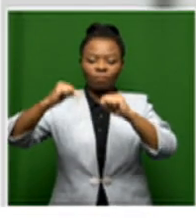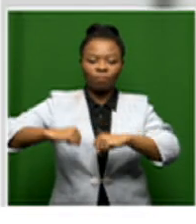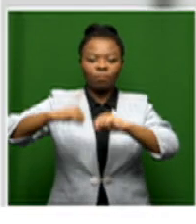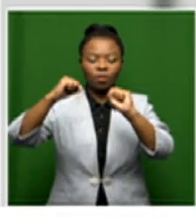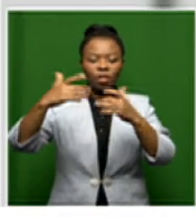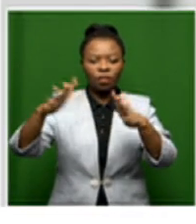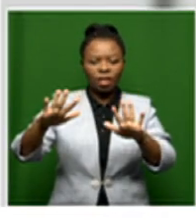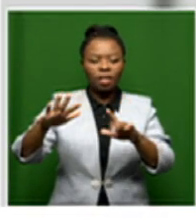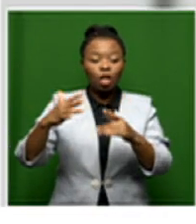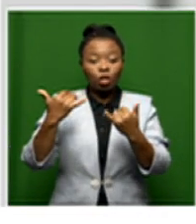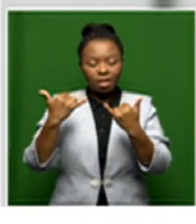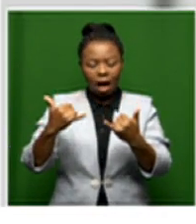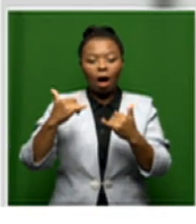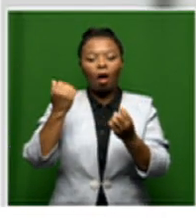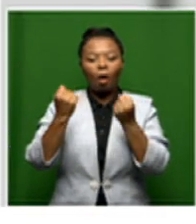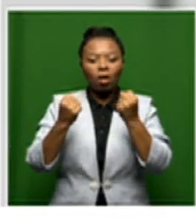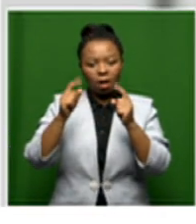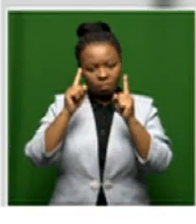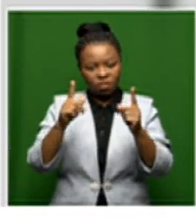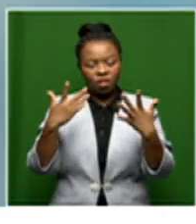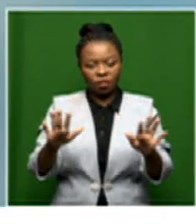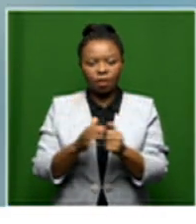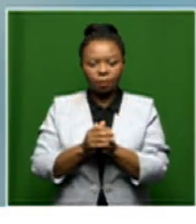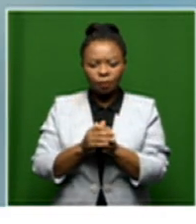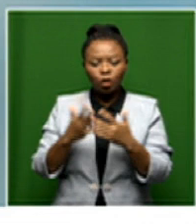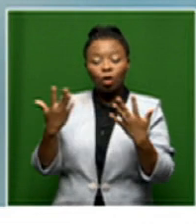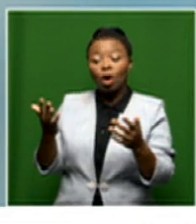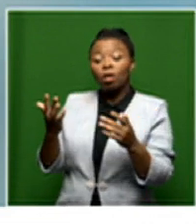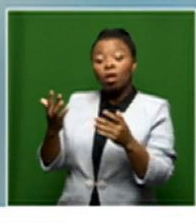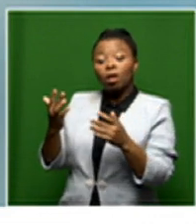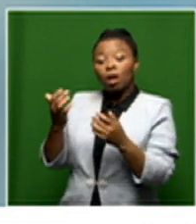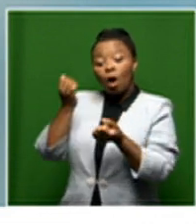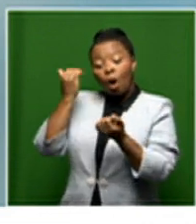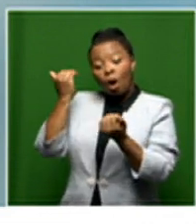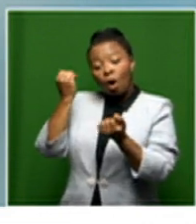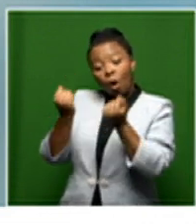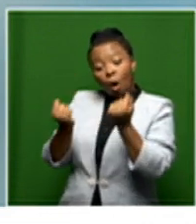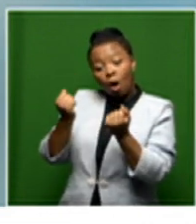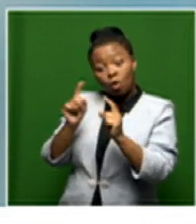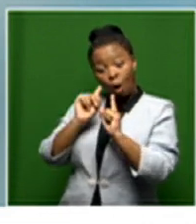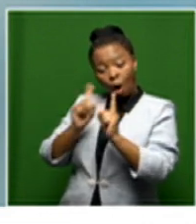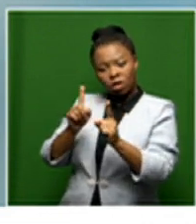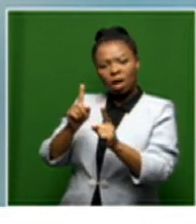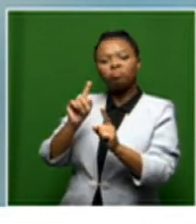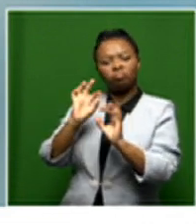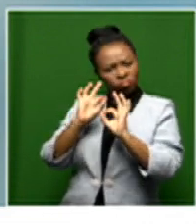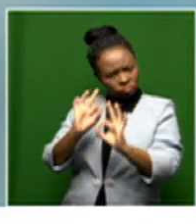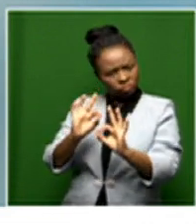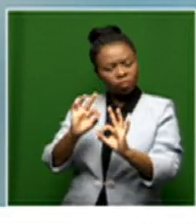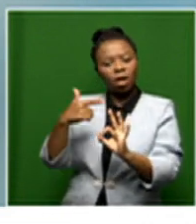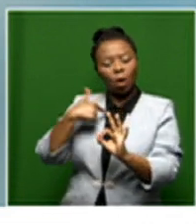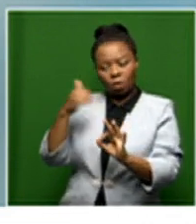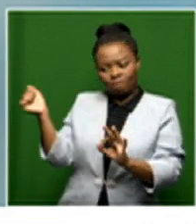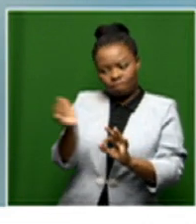was made an order of the court. This court order is correct in that we are going to